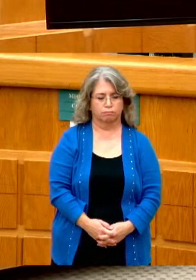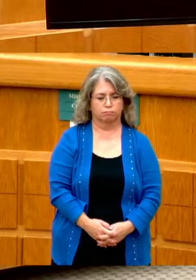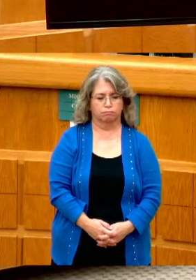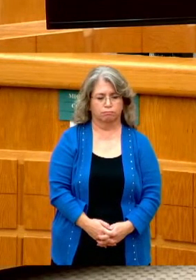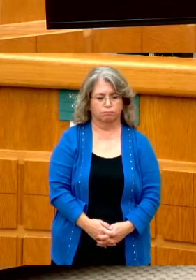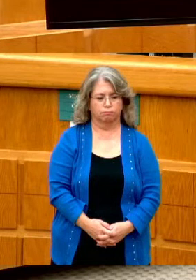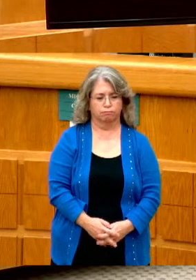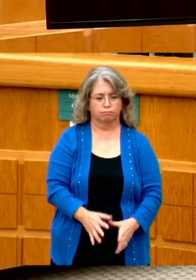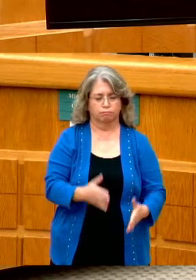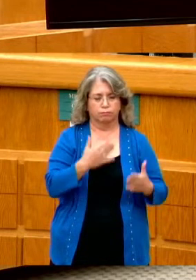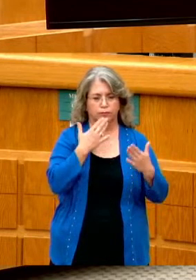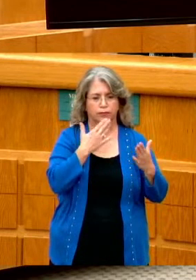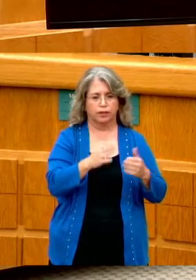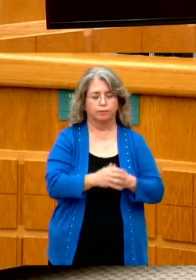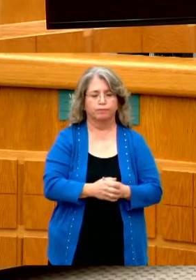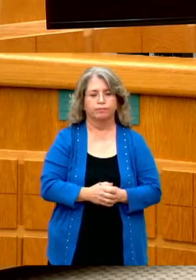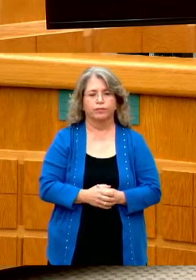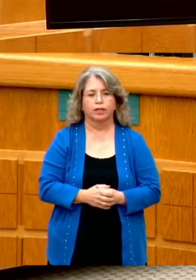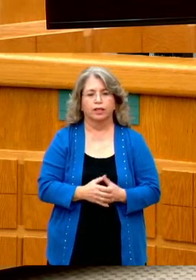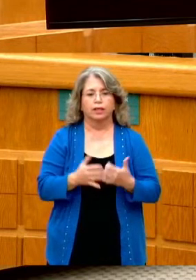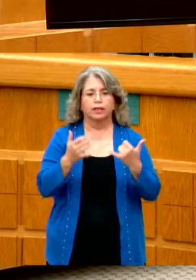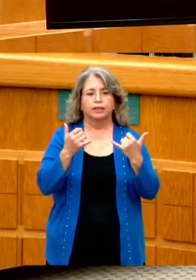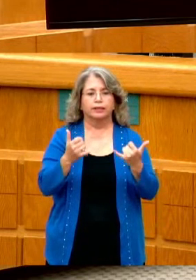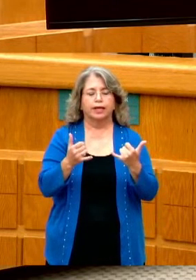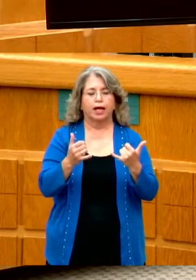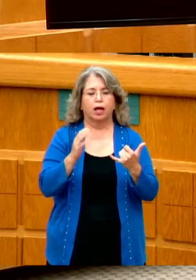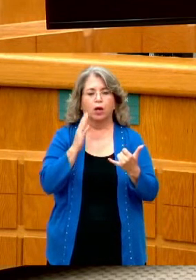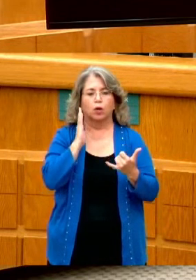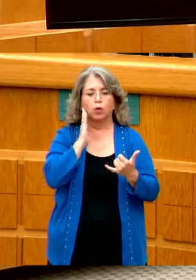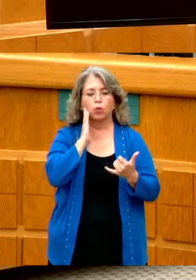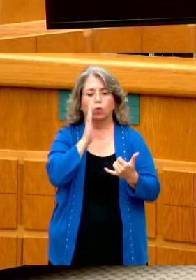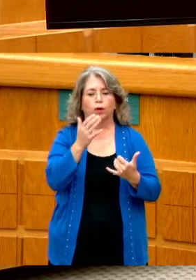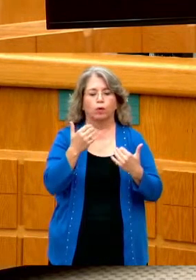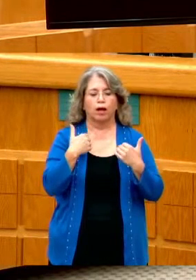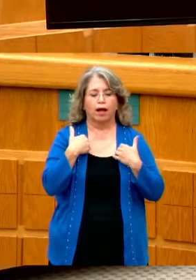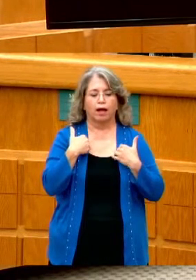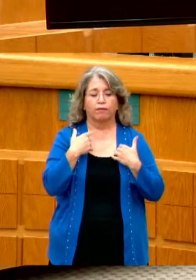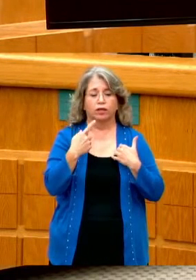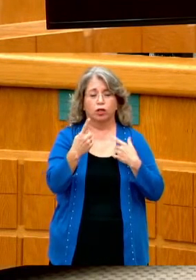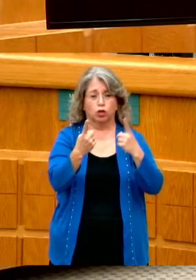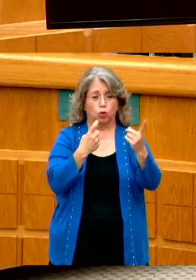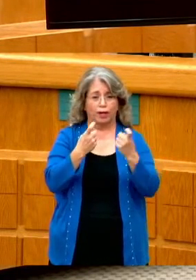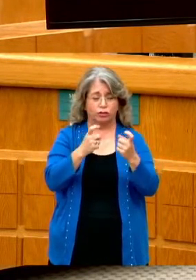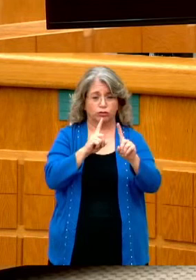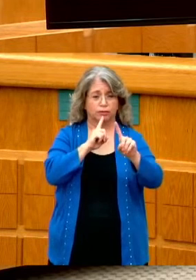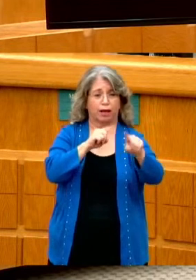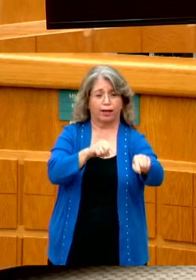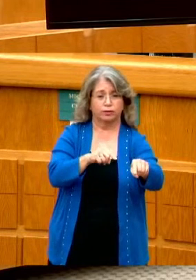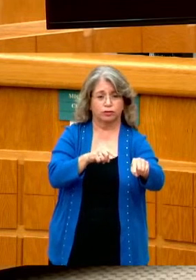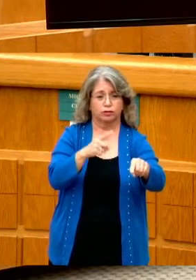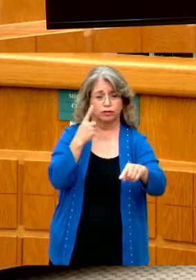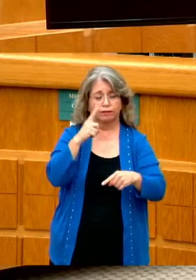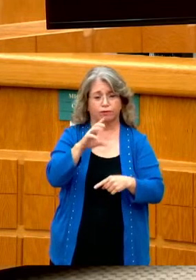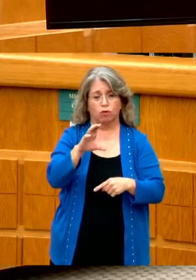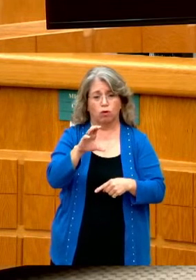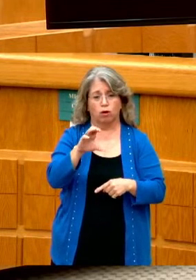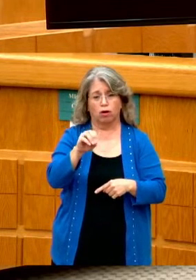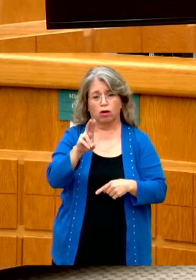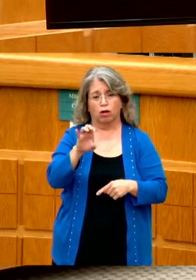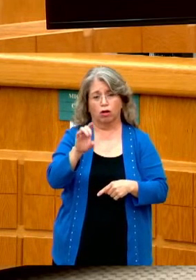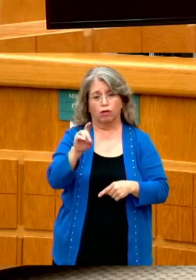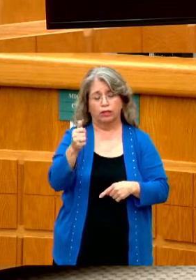Thank you. So we're now going to do question and answers for COVID-19. So we're having a lot of